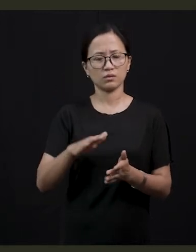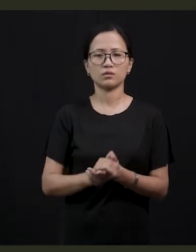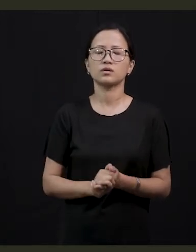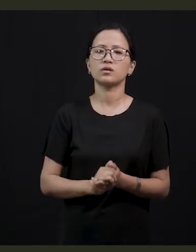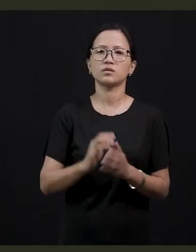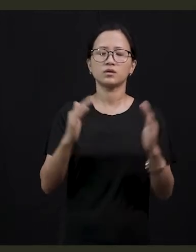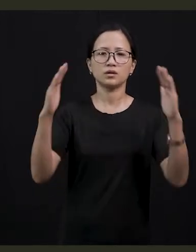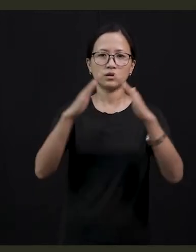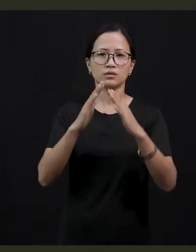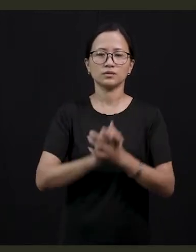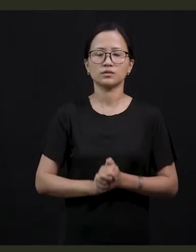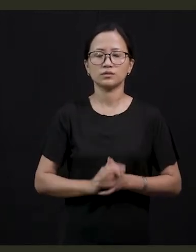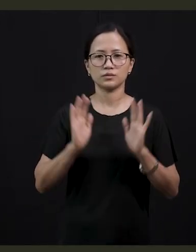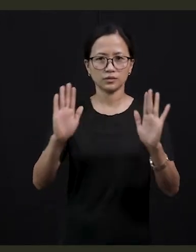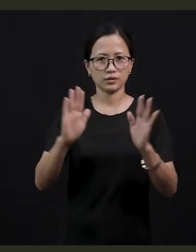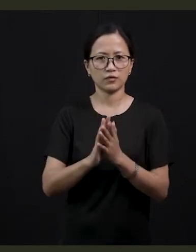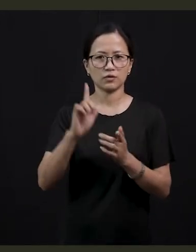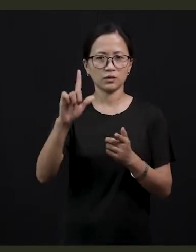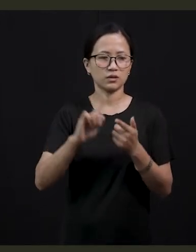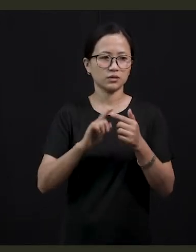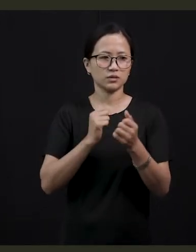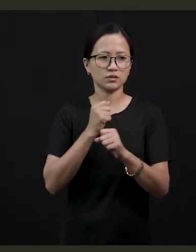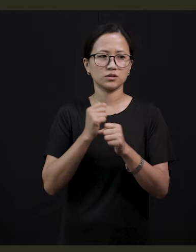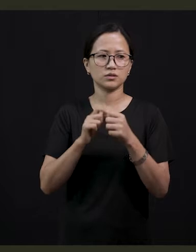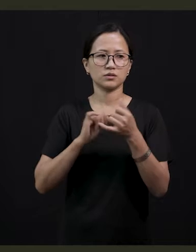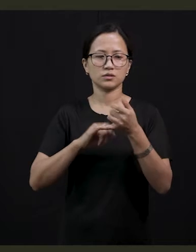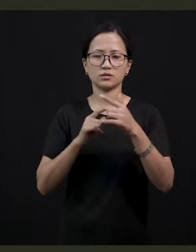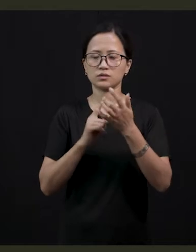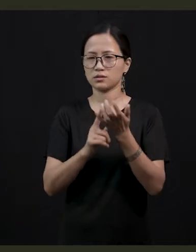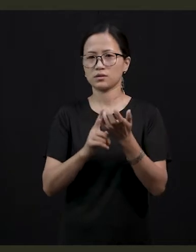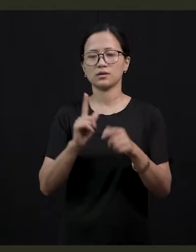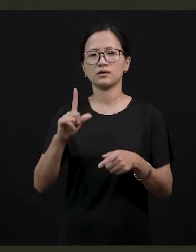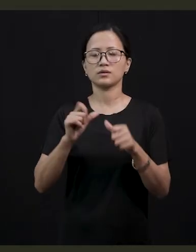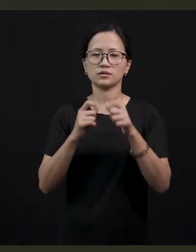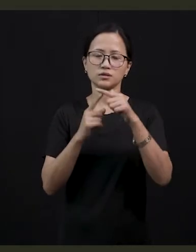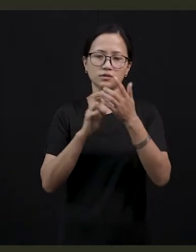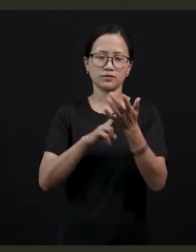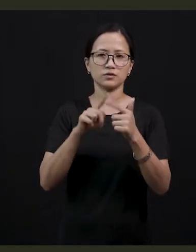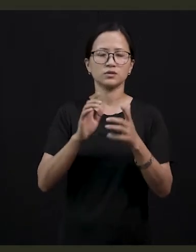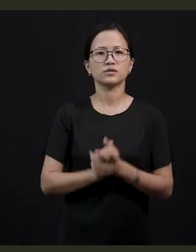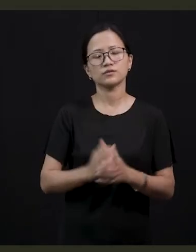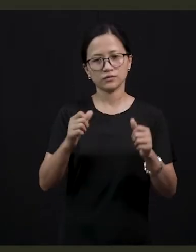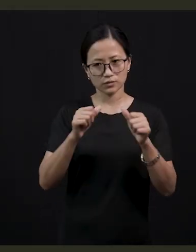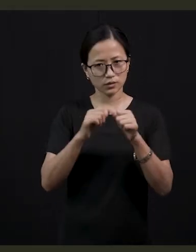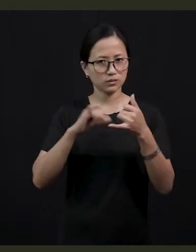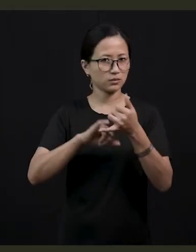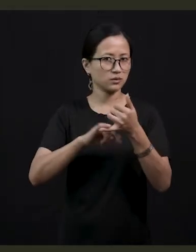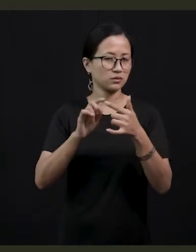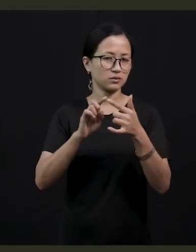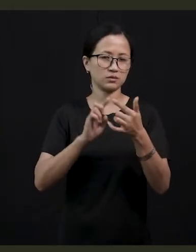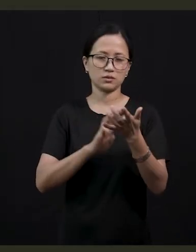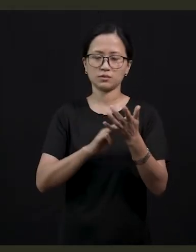one house, and we call it legislative assembly. So, that is your legislature. Now, what is the legislative